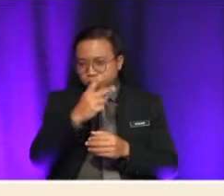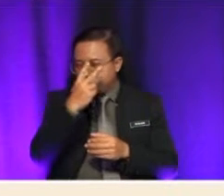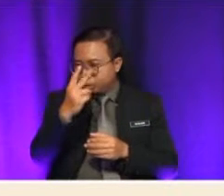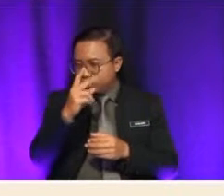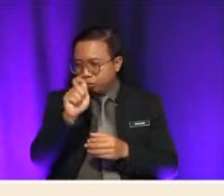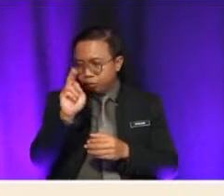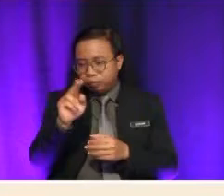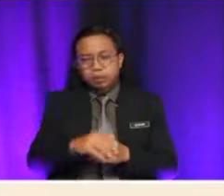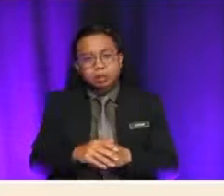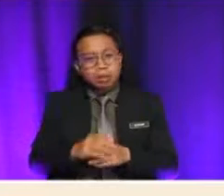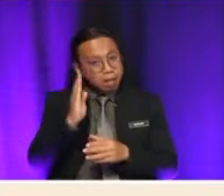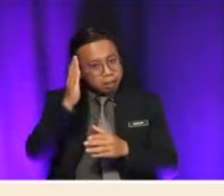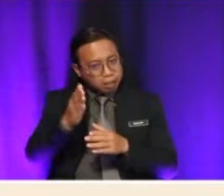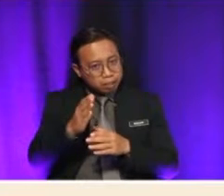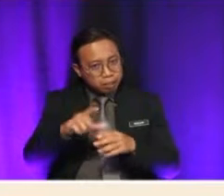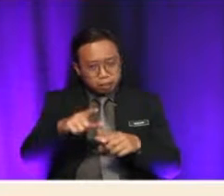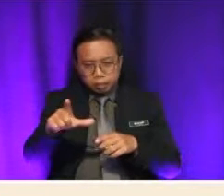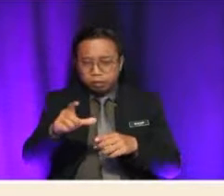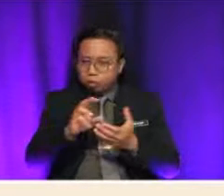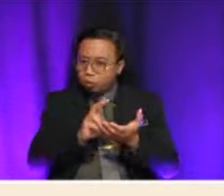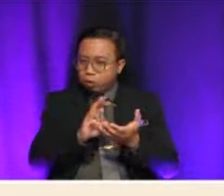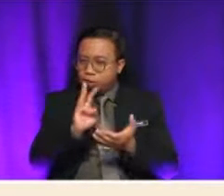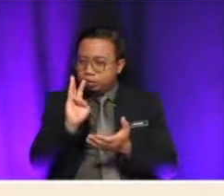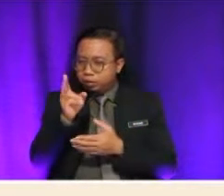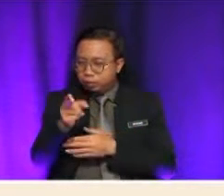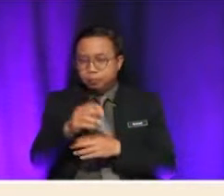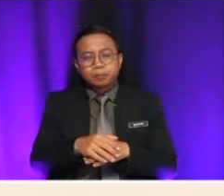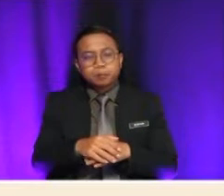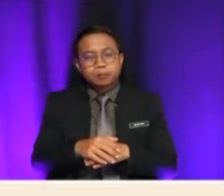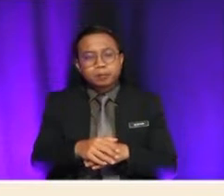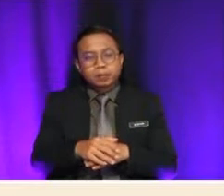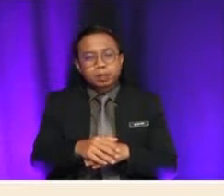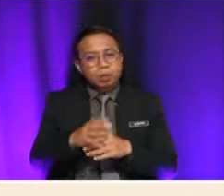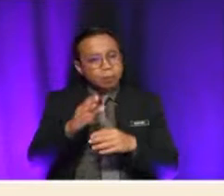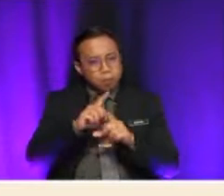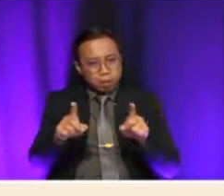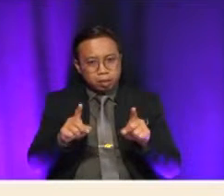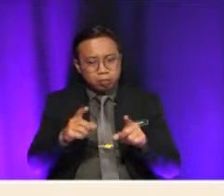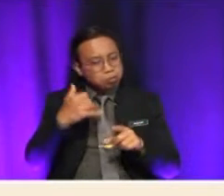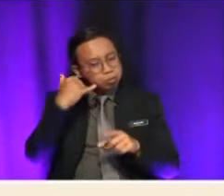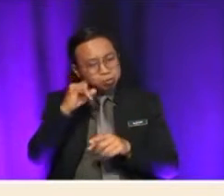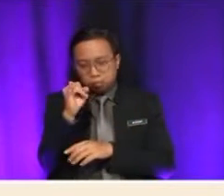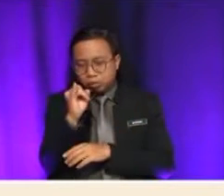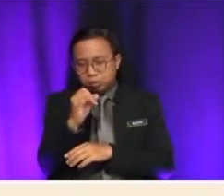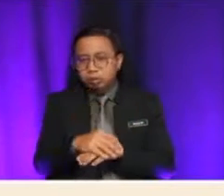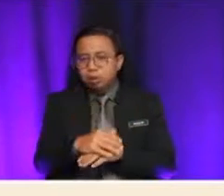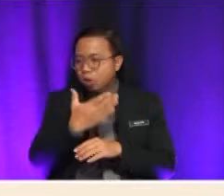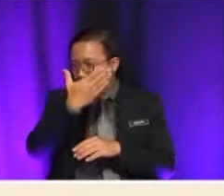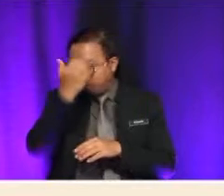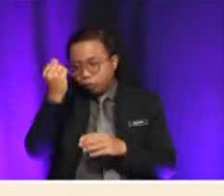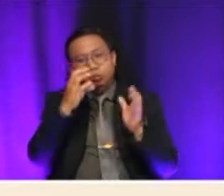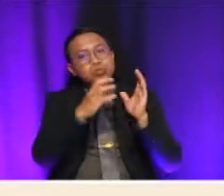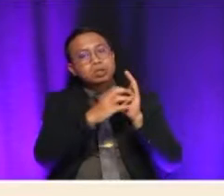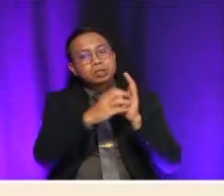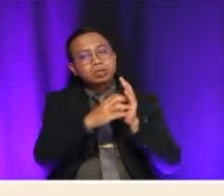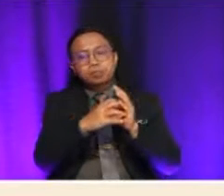to text your friends to make arrangements for the evening, but your mobile phone's not working. You forgot to charge it.